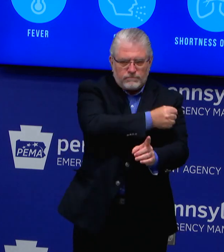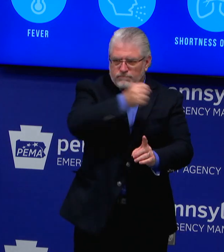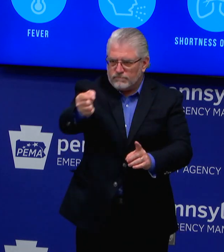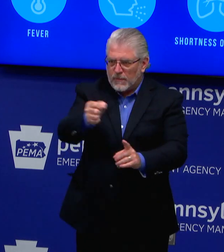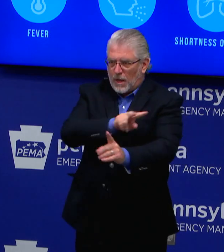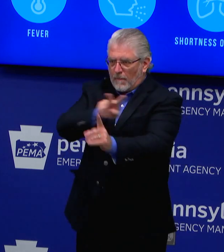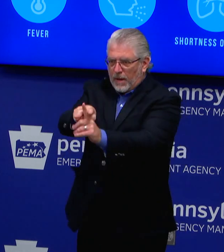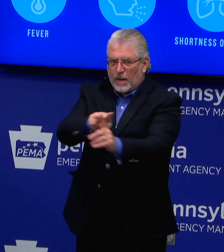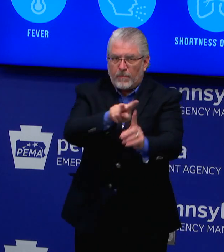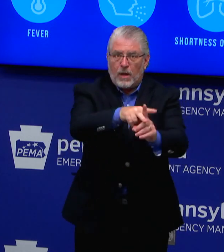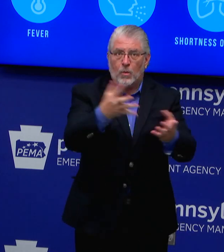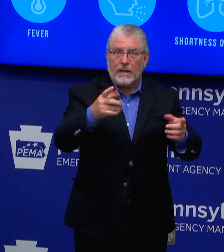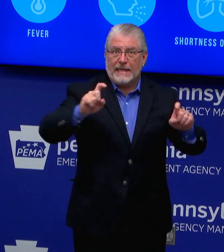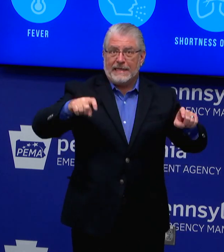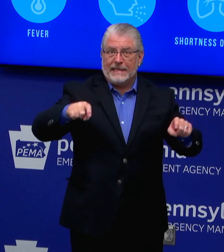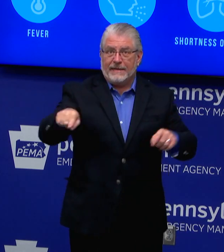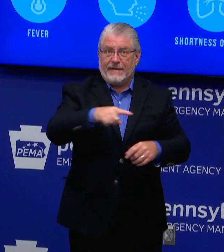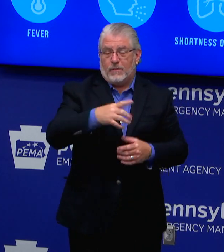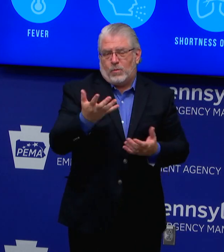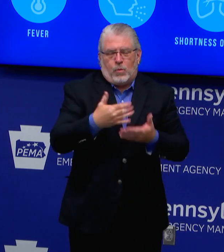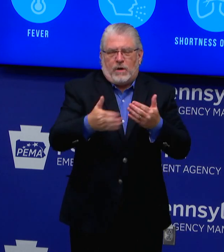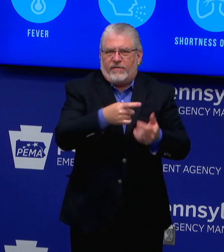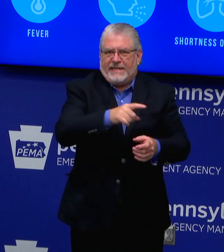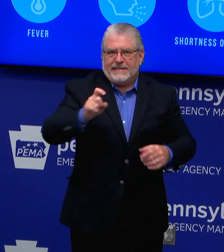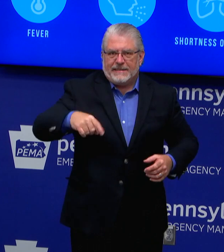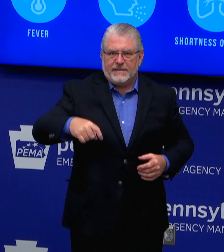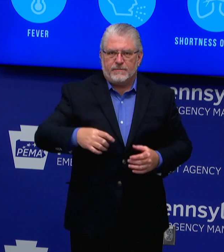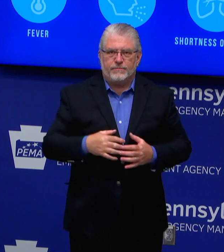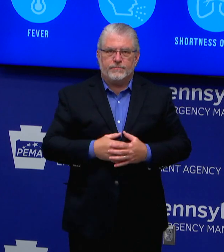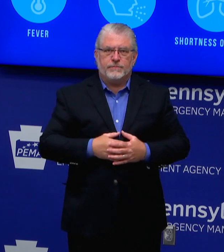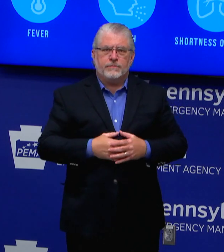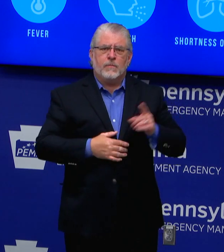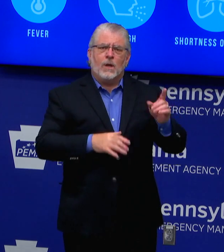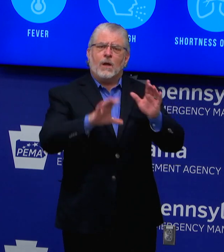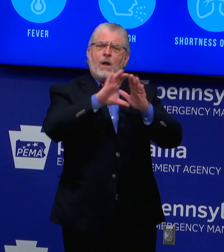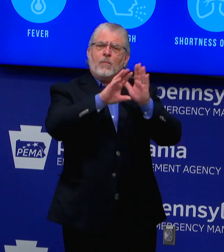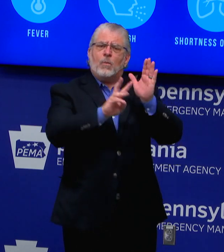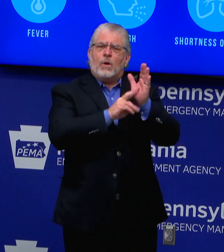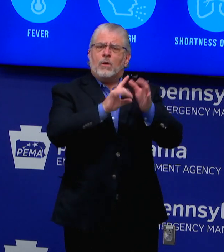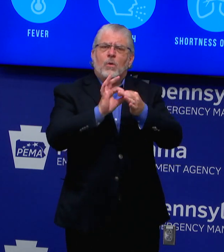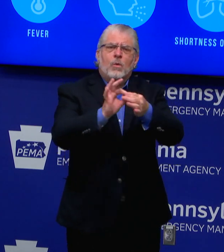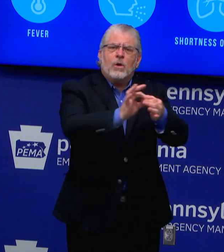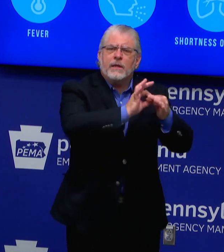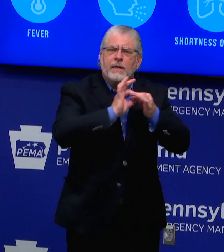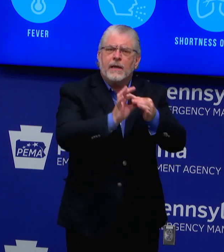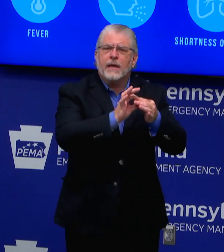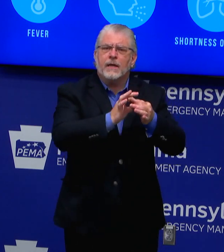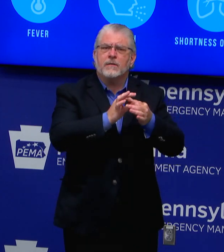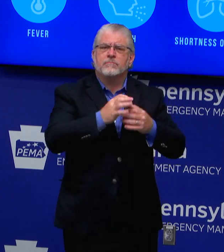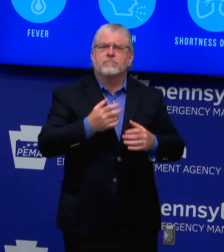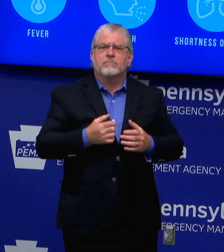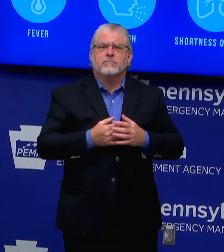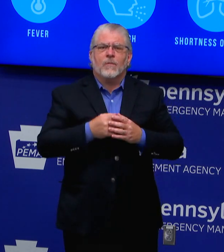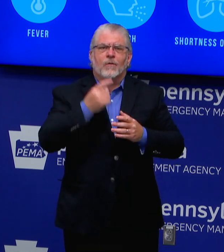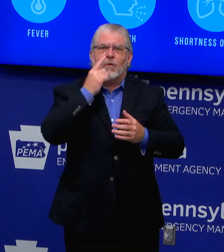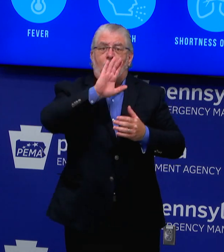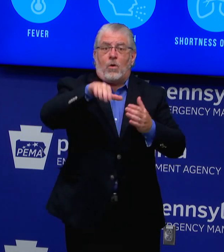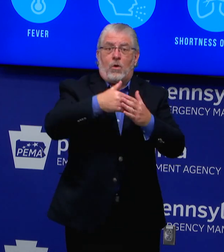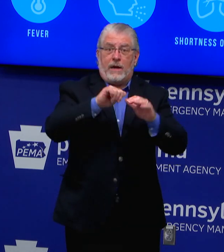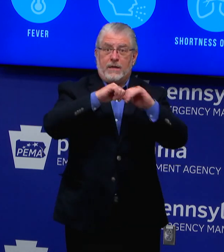Response Coordination Center serves as the primary coordination center and structure for all agencies supporting the response and works